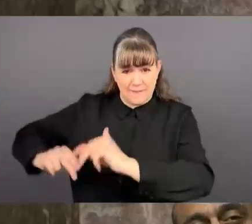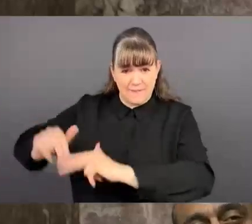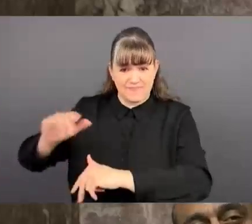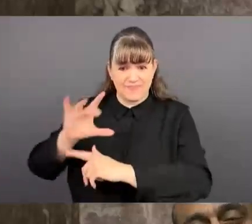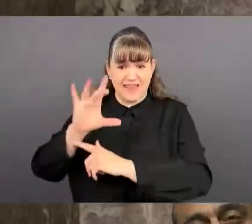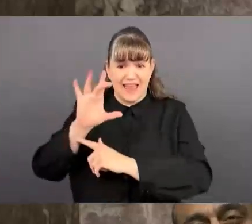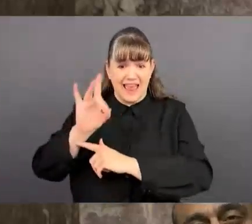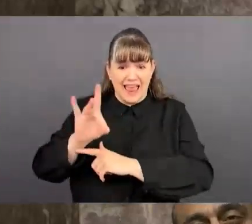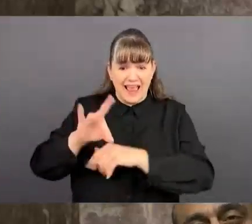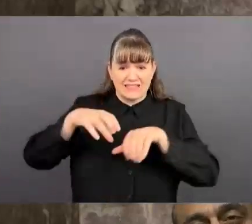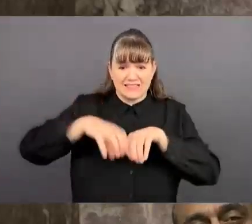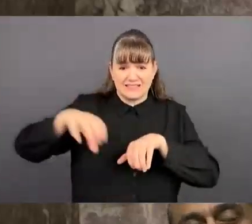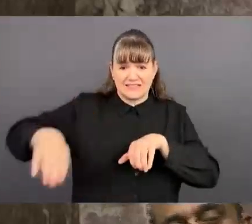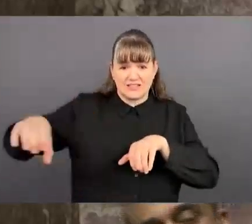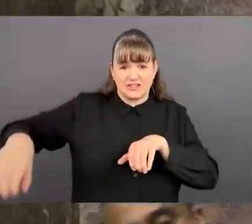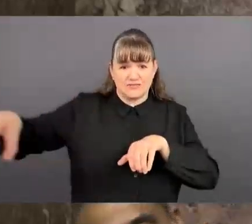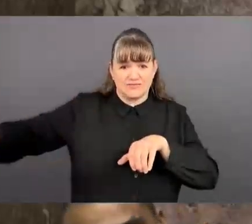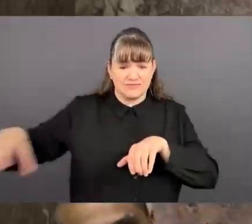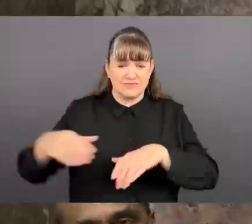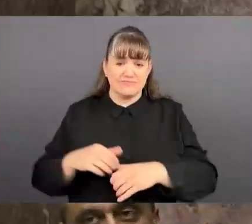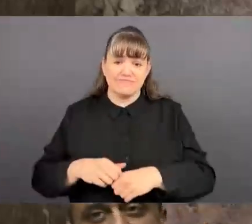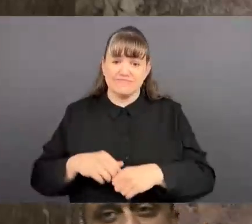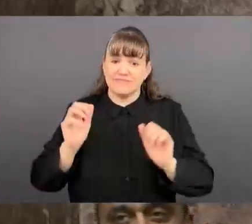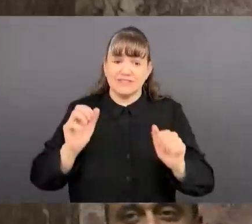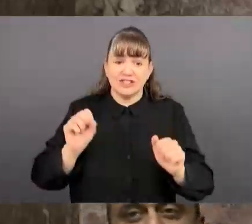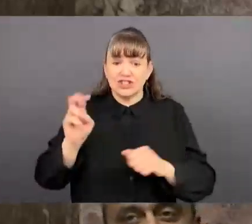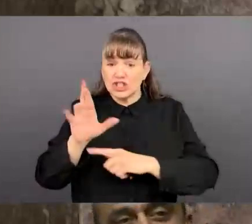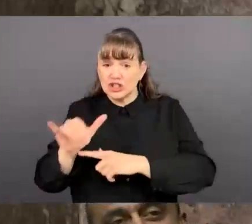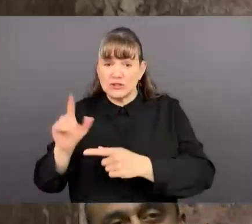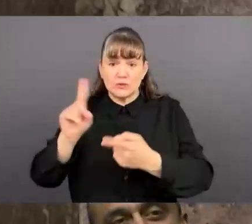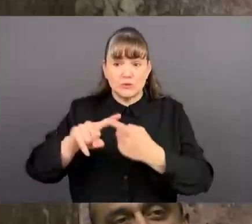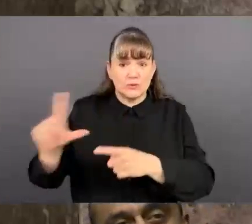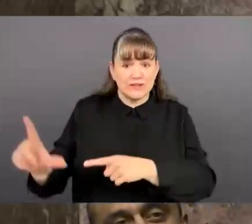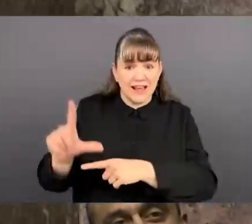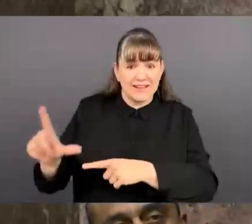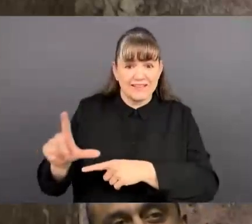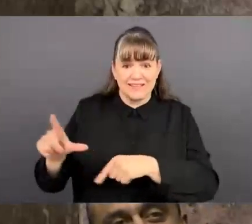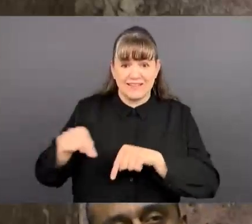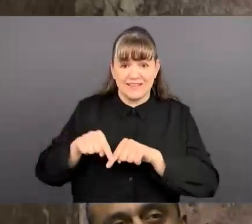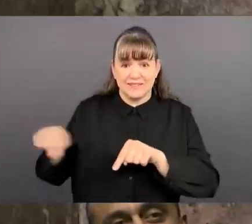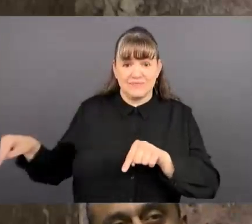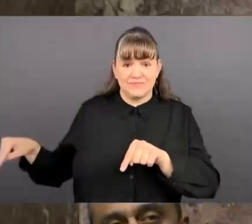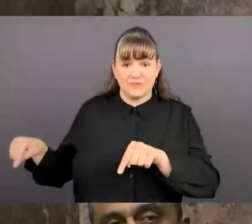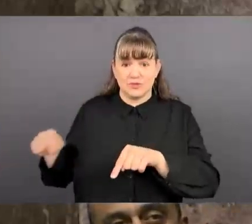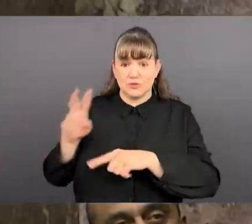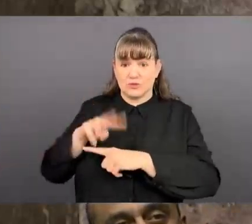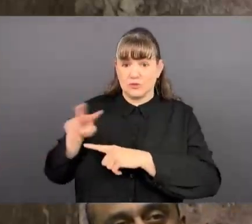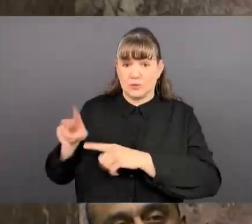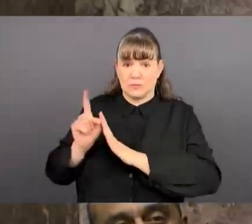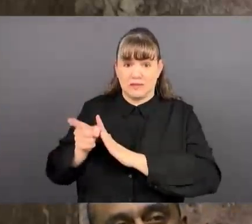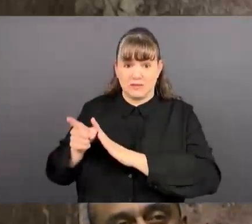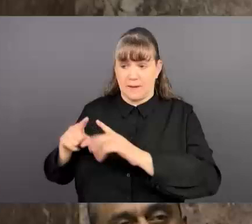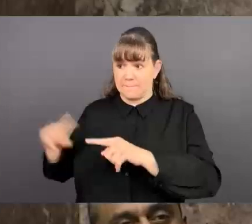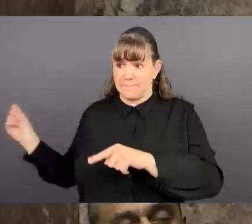Centre in 22 minutes, to Vancouver in under an hour, Honourable Speaker. That's investment, Honourable